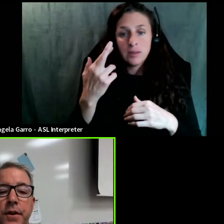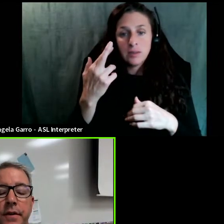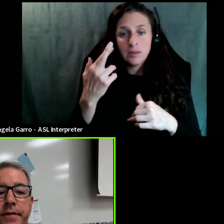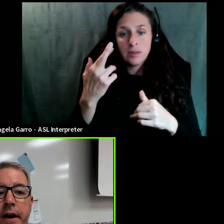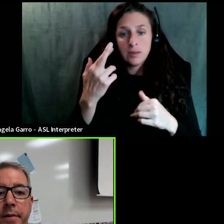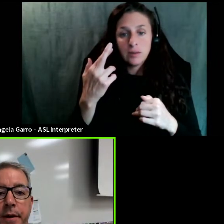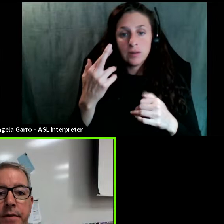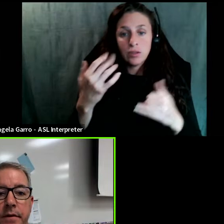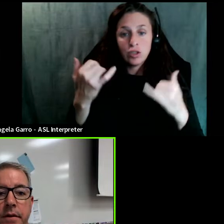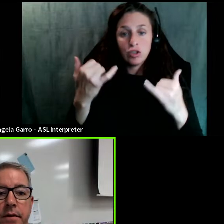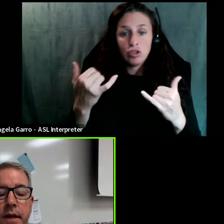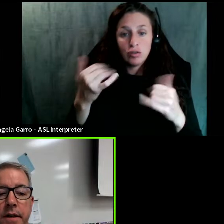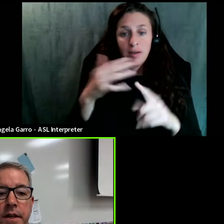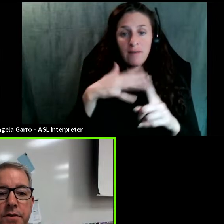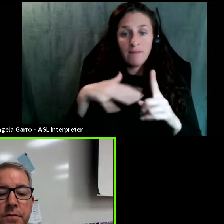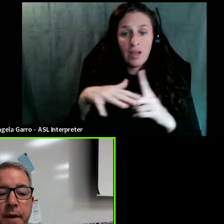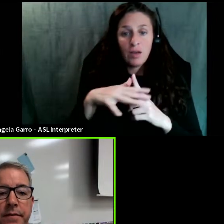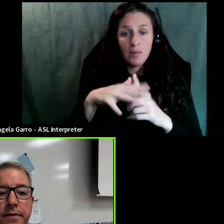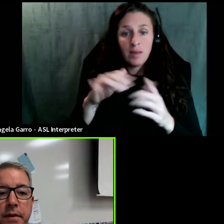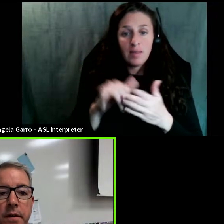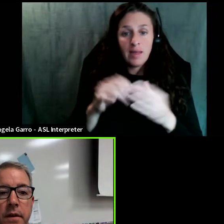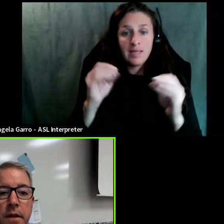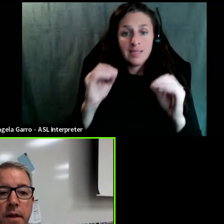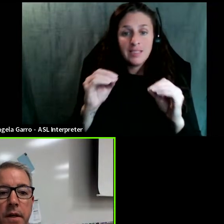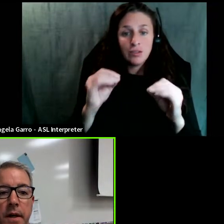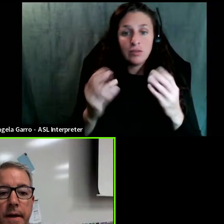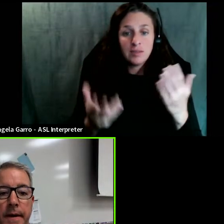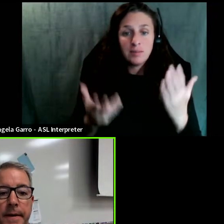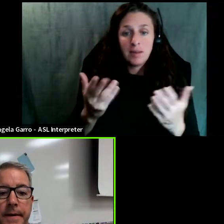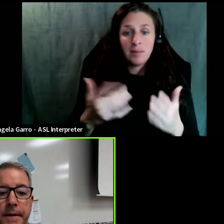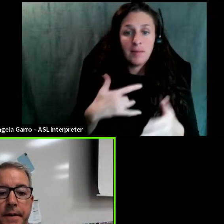the current environment that teachers may feel